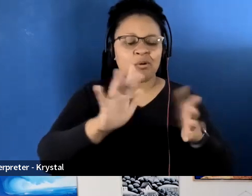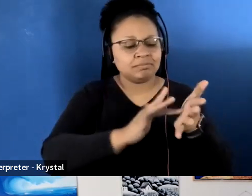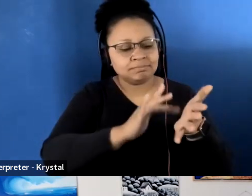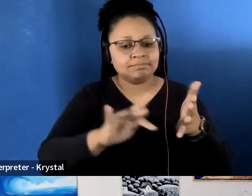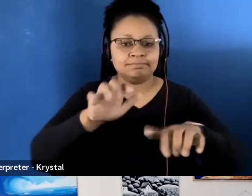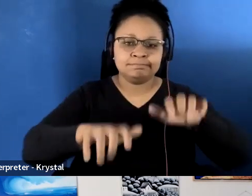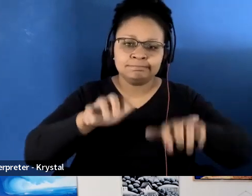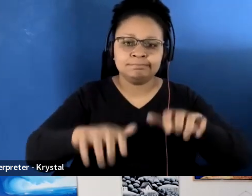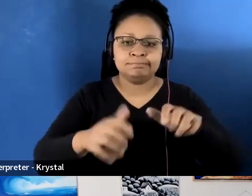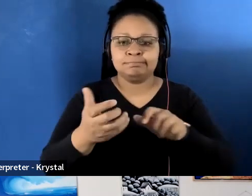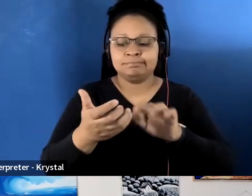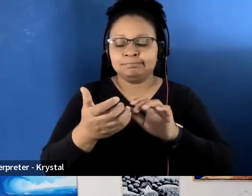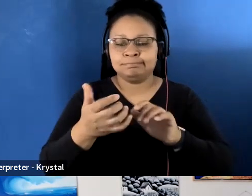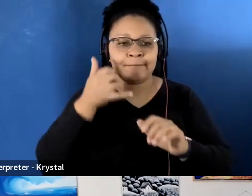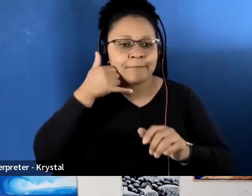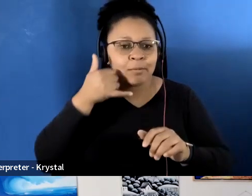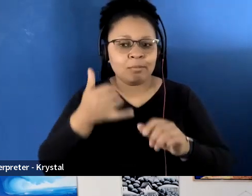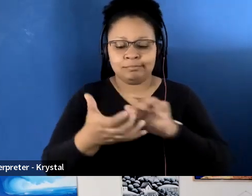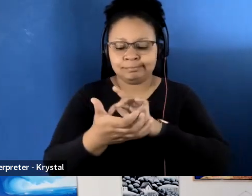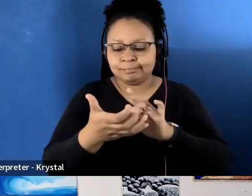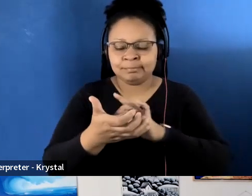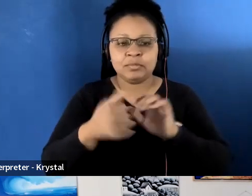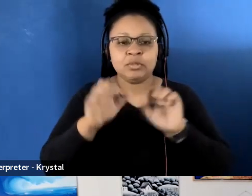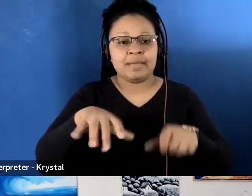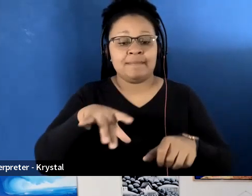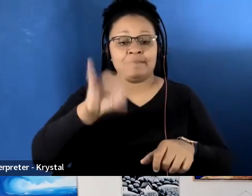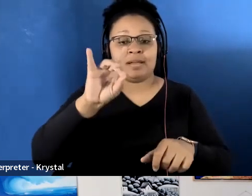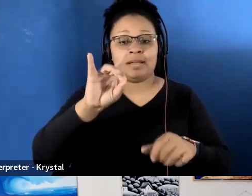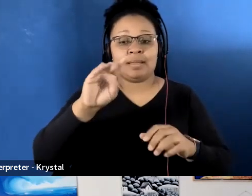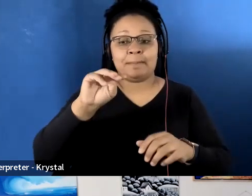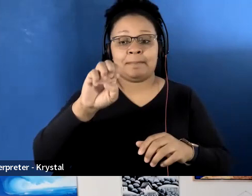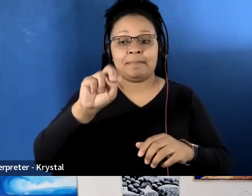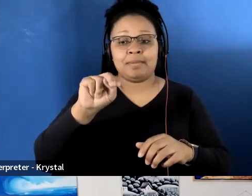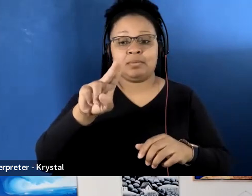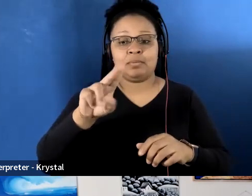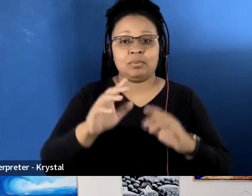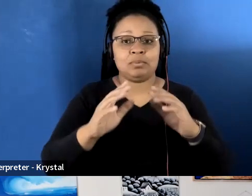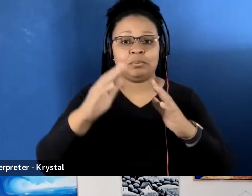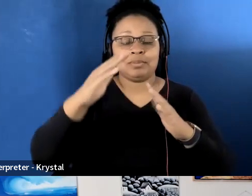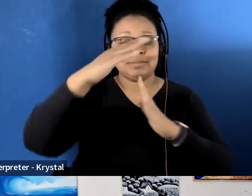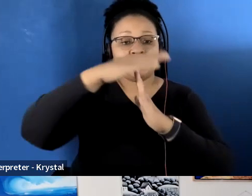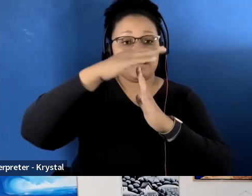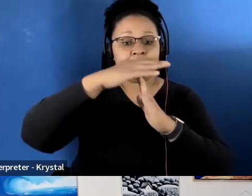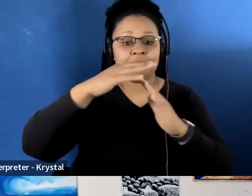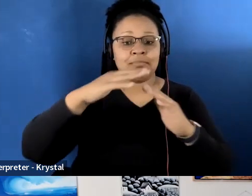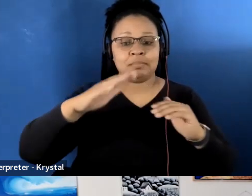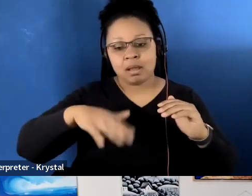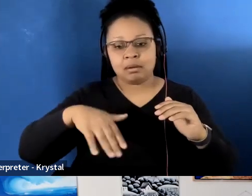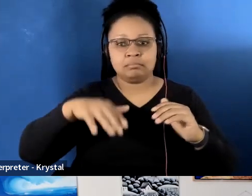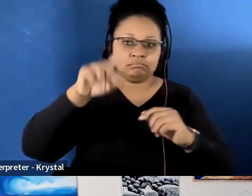on, you can find that menu bar at the top or at the bottom of your screen.